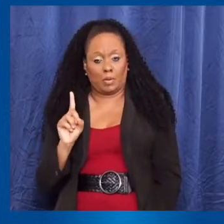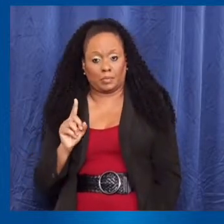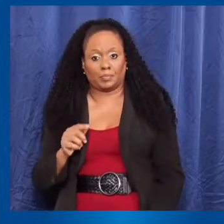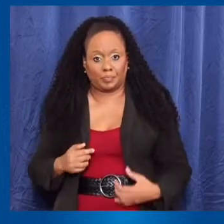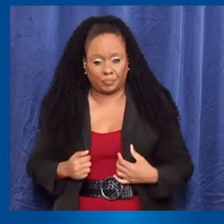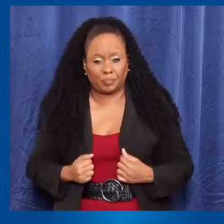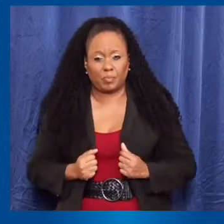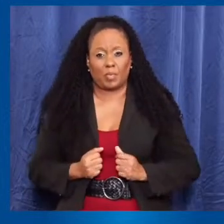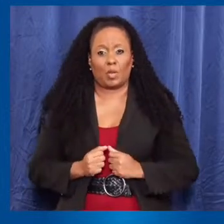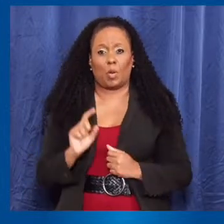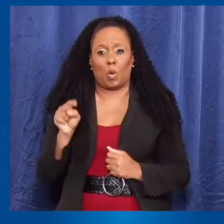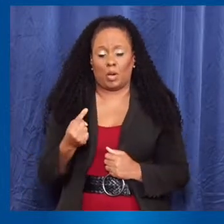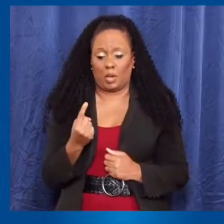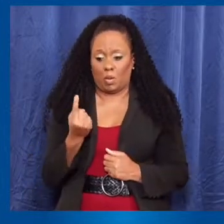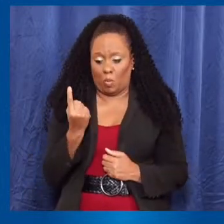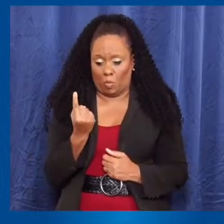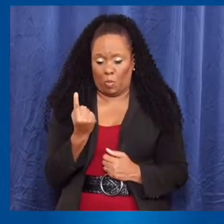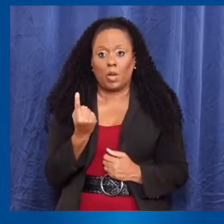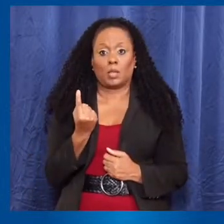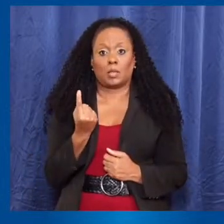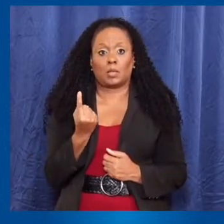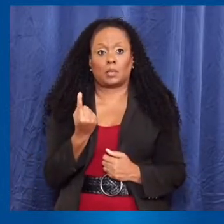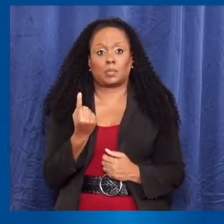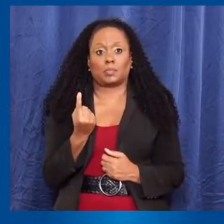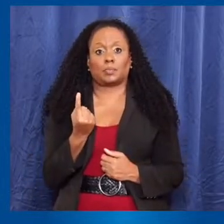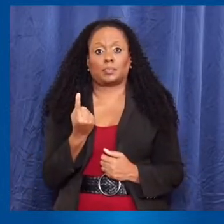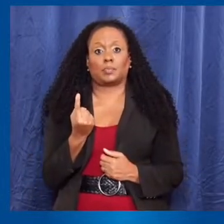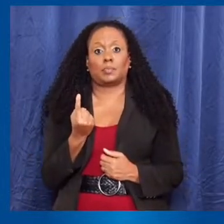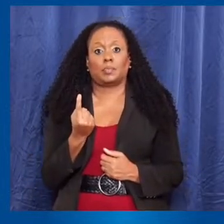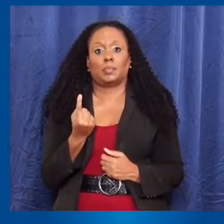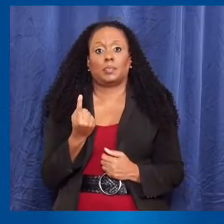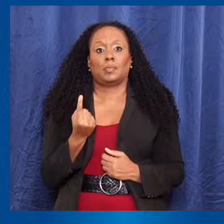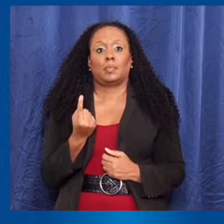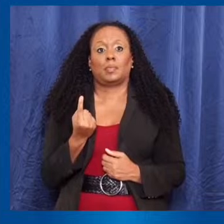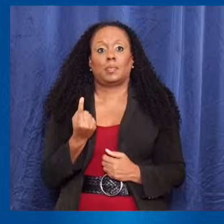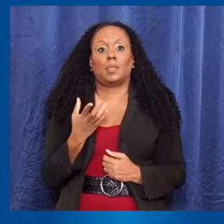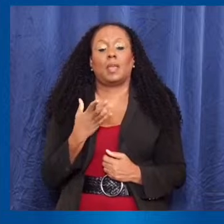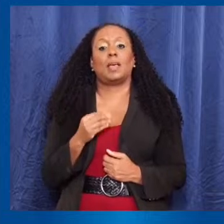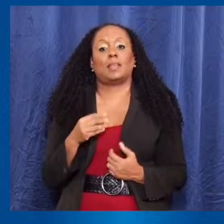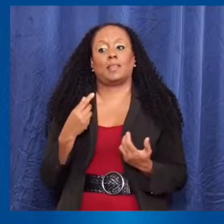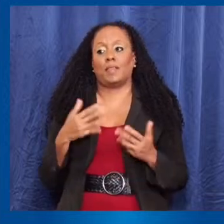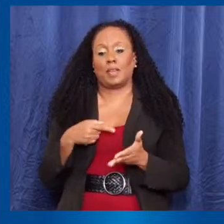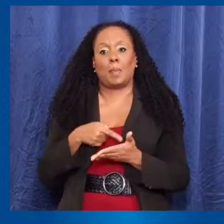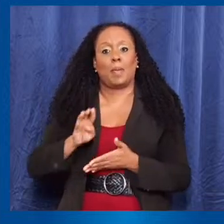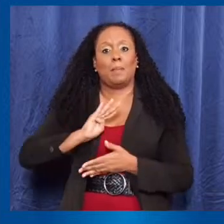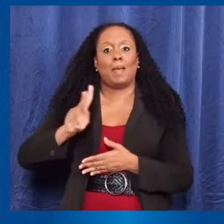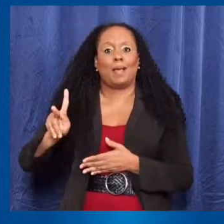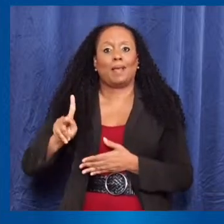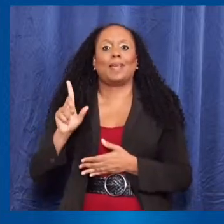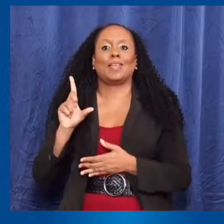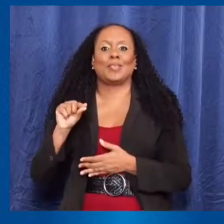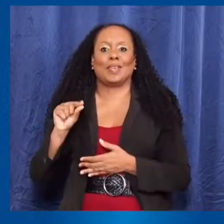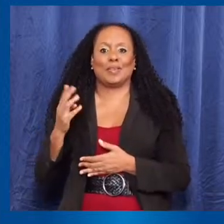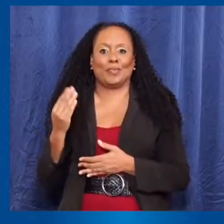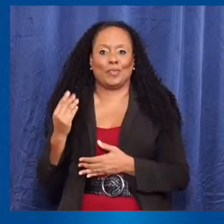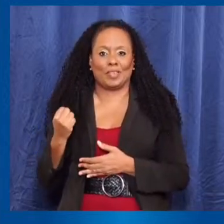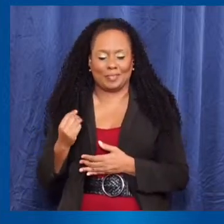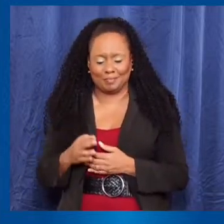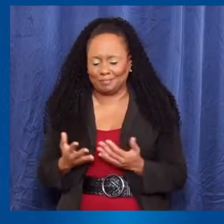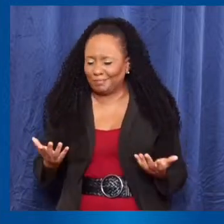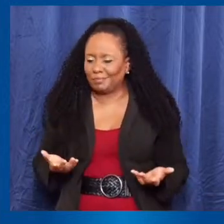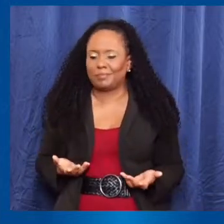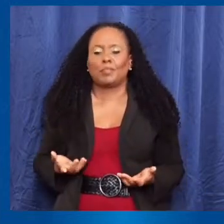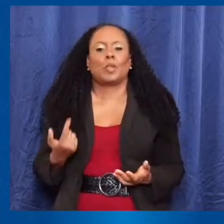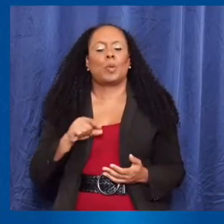that perpetual bond, my friends, was only repaid in 2014. When we say we need long-term money to